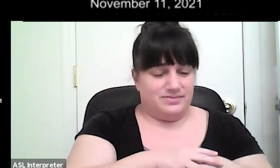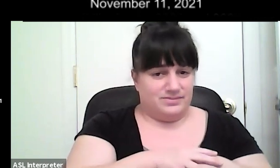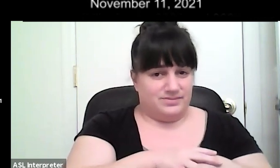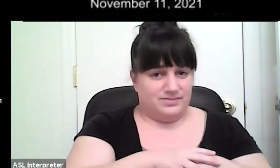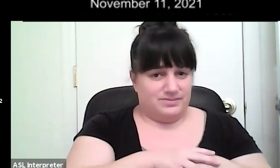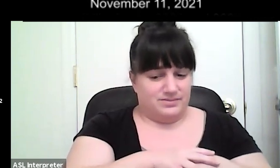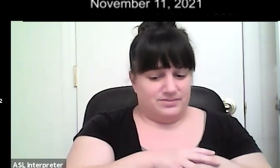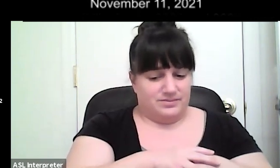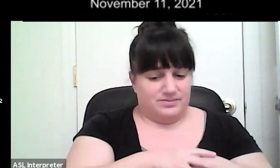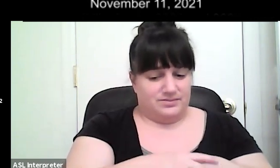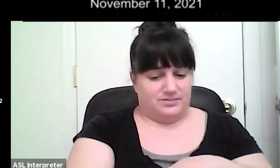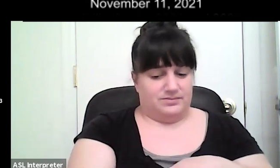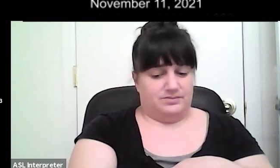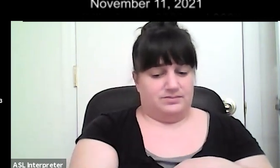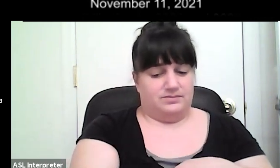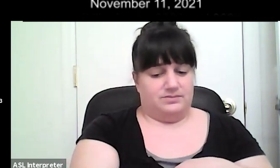So,